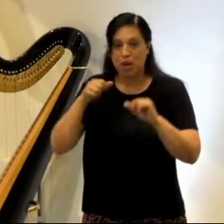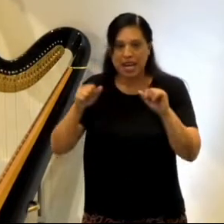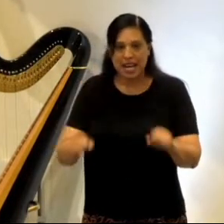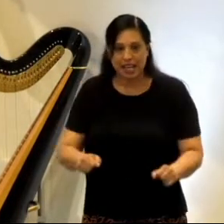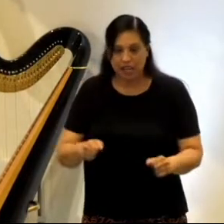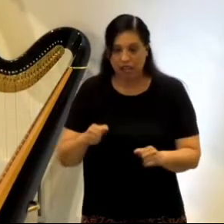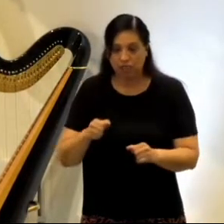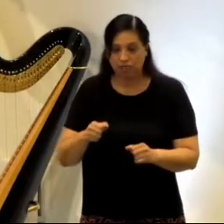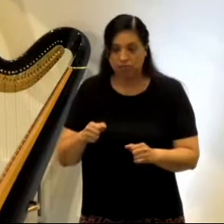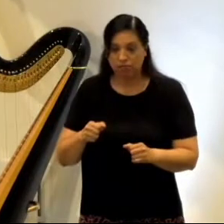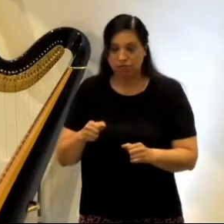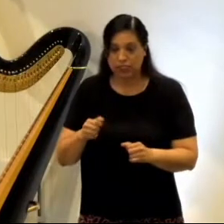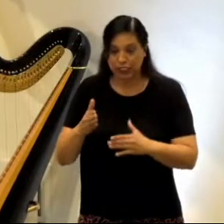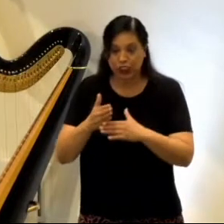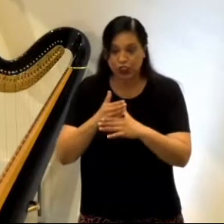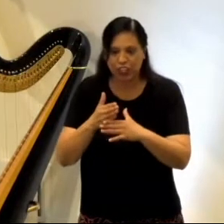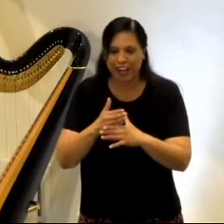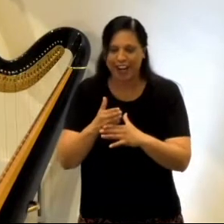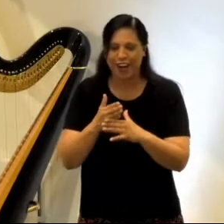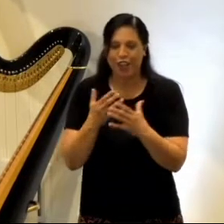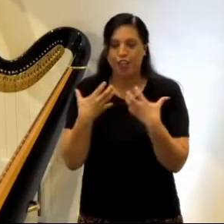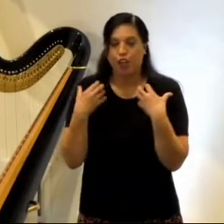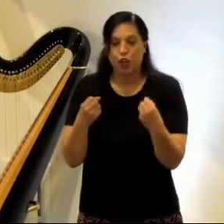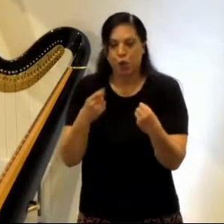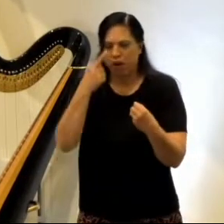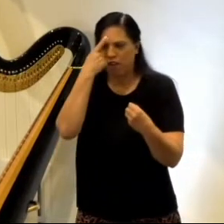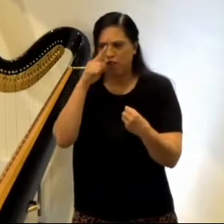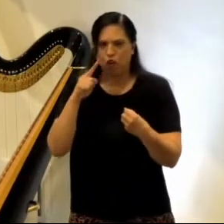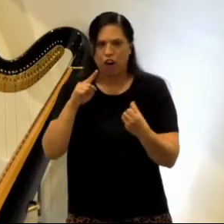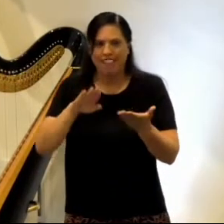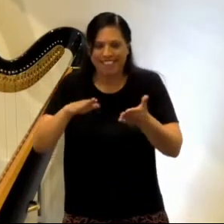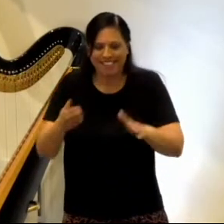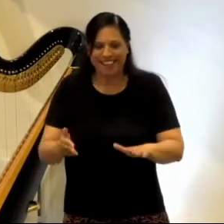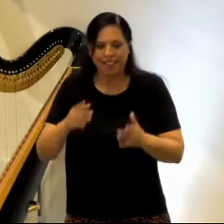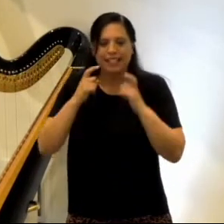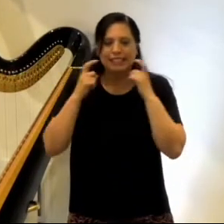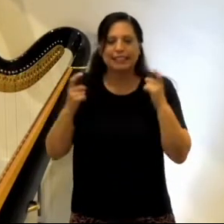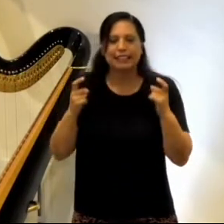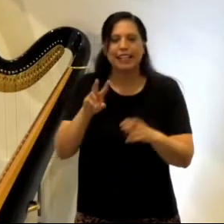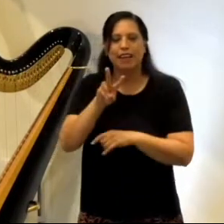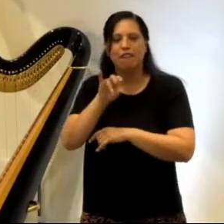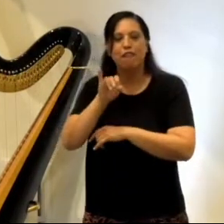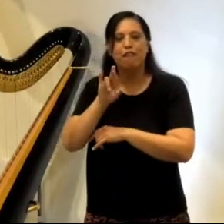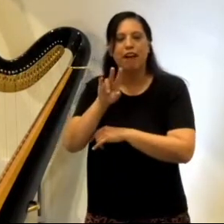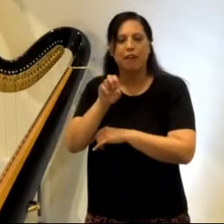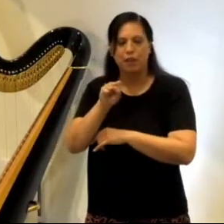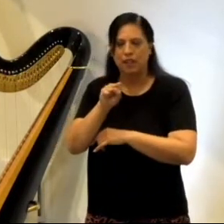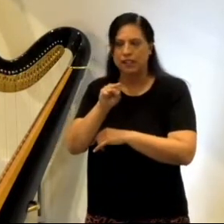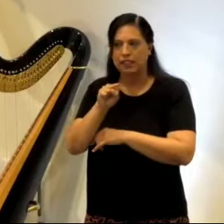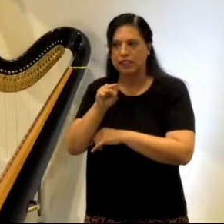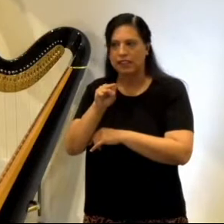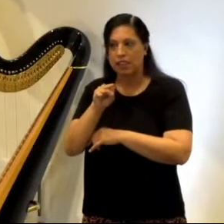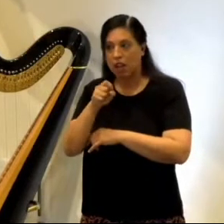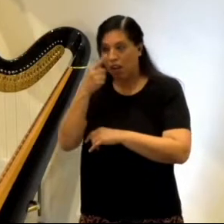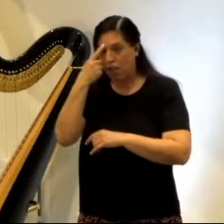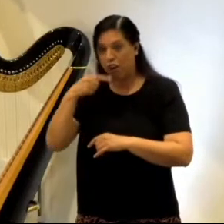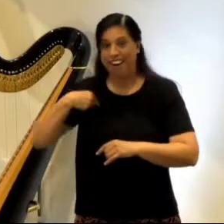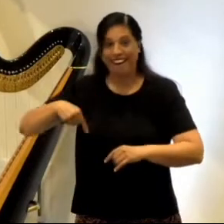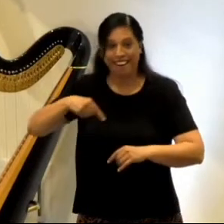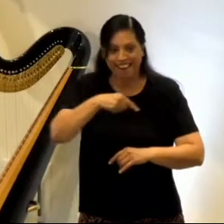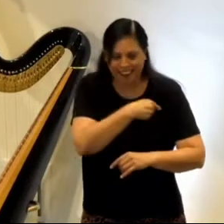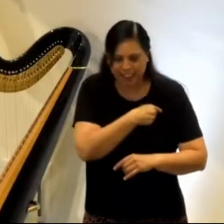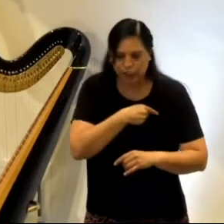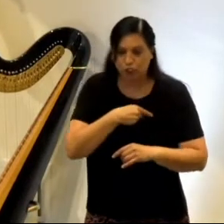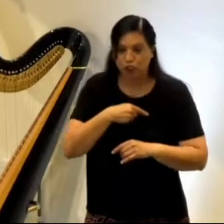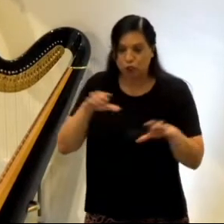virus. And just as Jesus' first disciples needed to be empowered in order to carry out that mission, you and I need to be